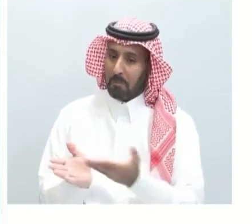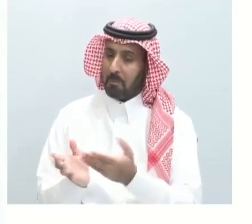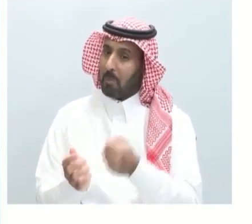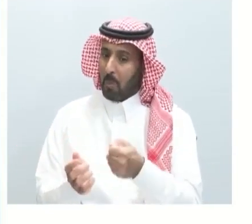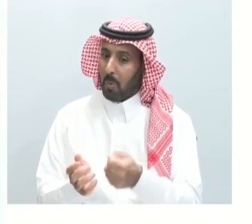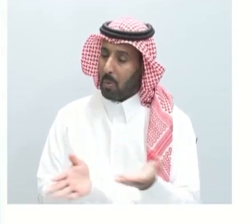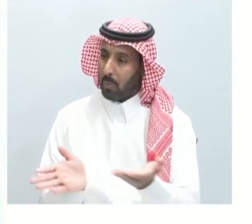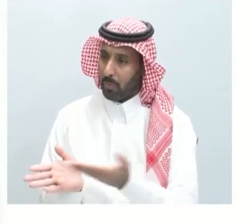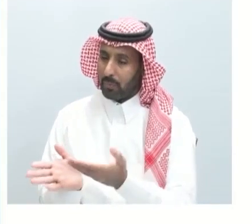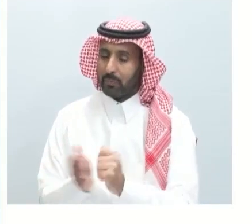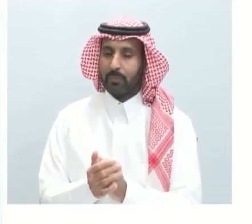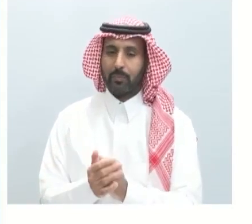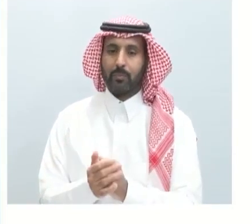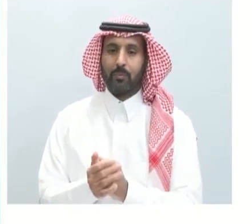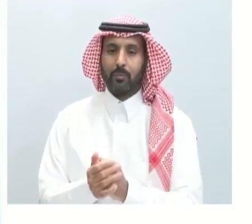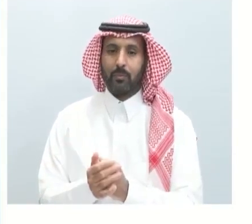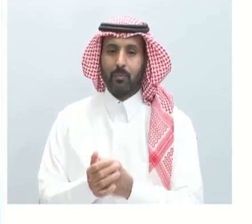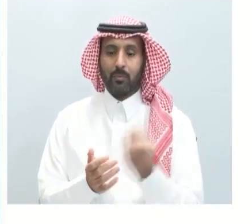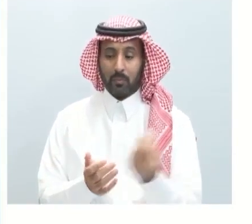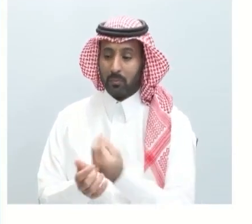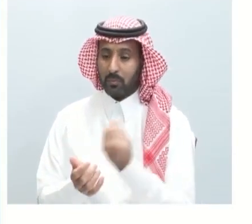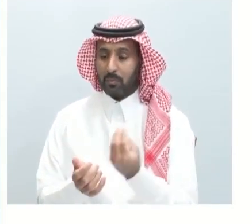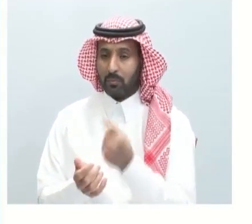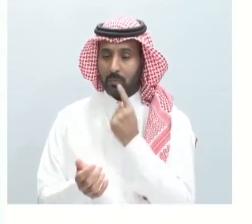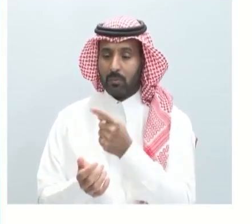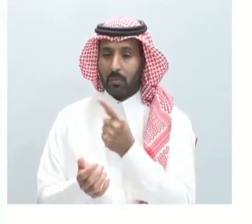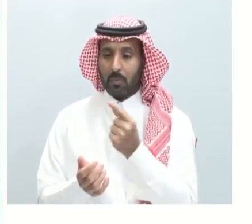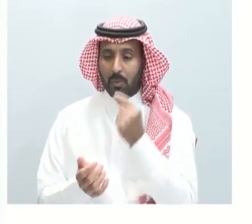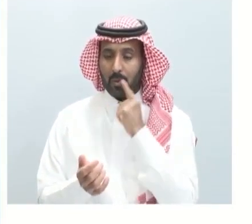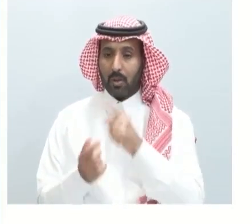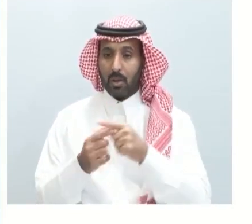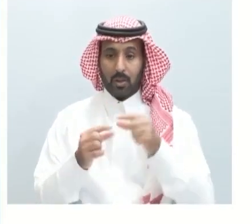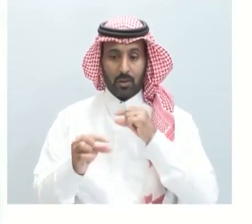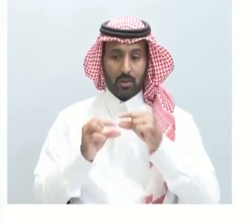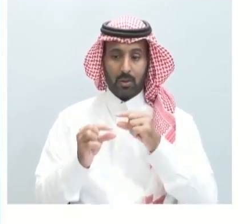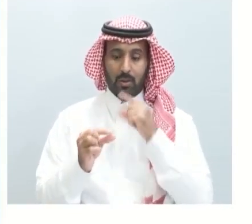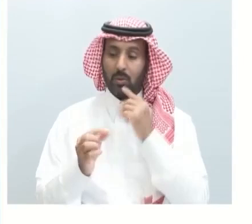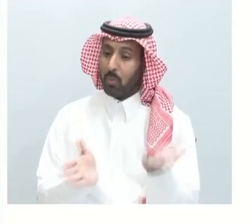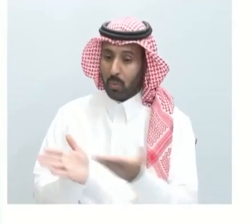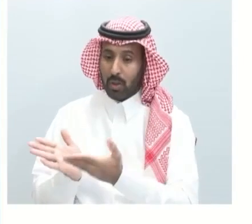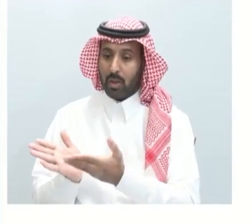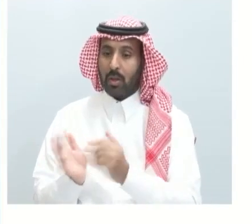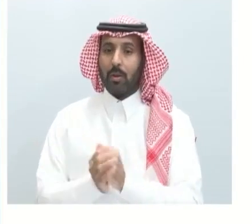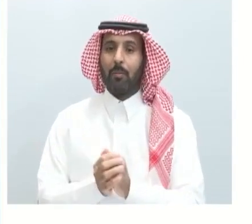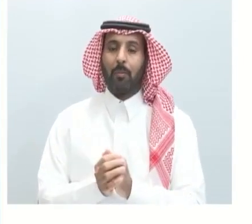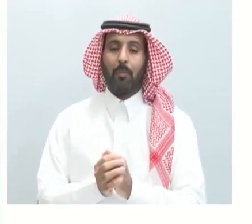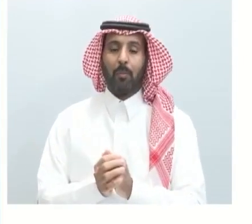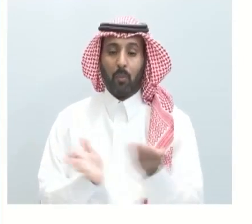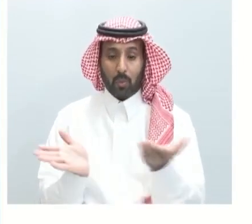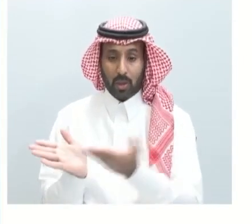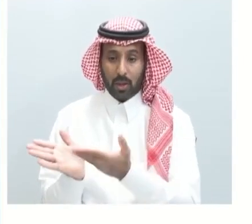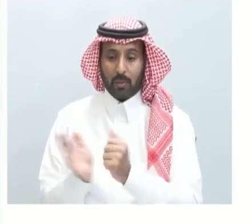grandparents came to visit we took them to all the best restaurants in town we really a sign of